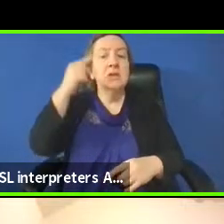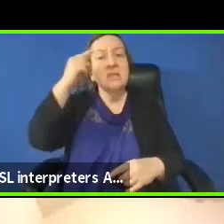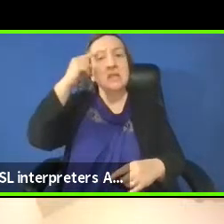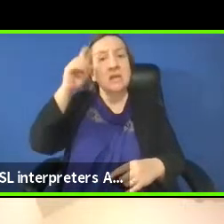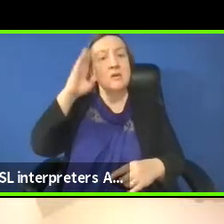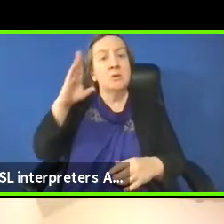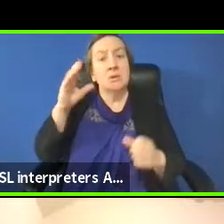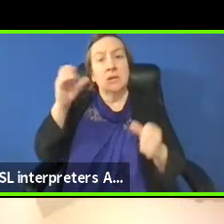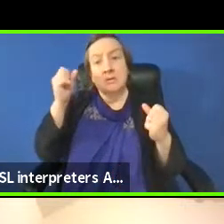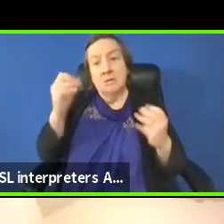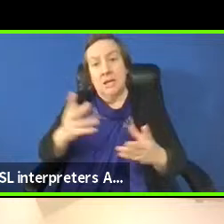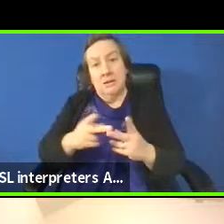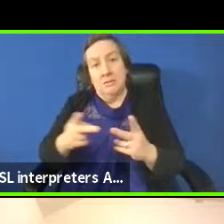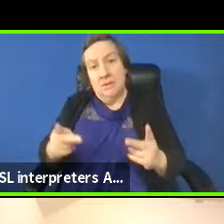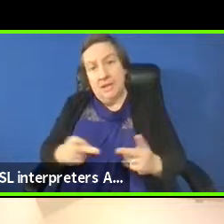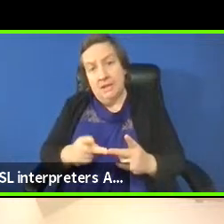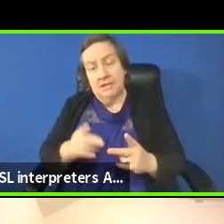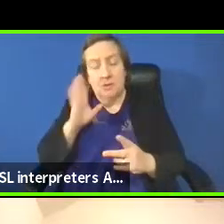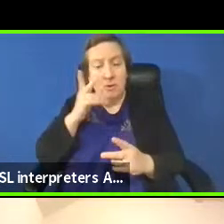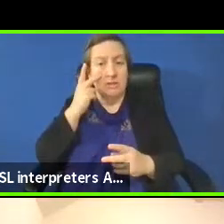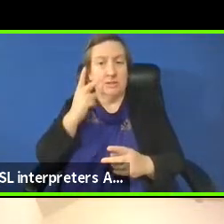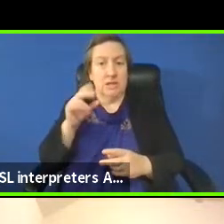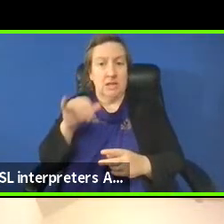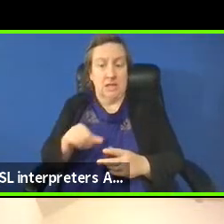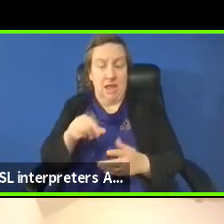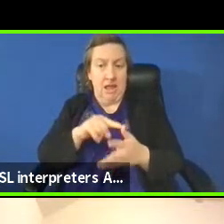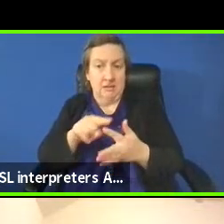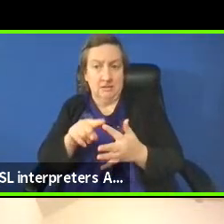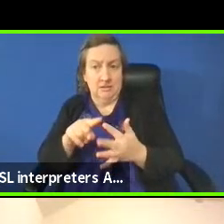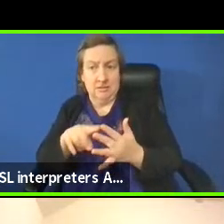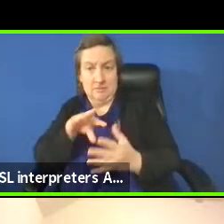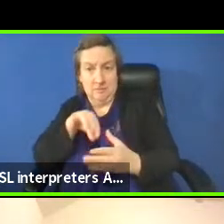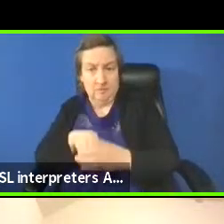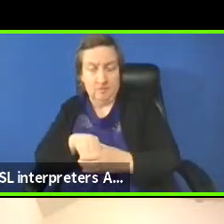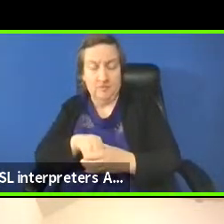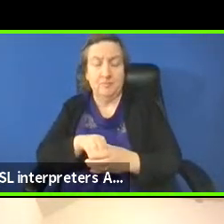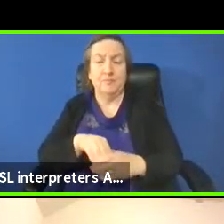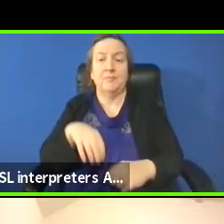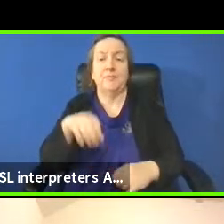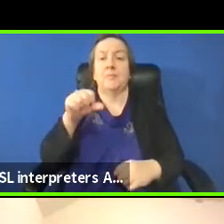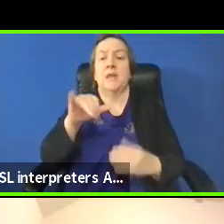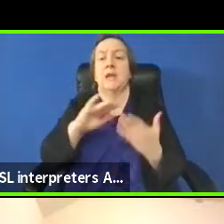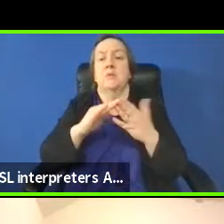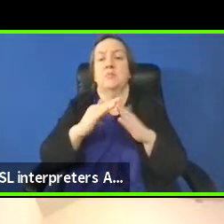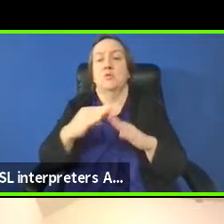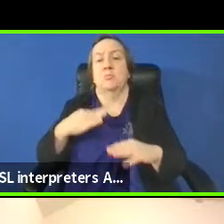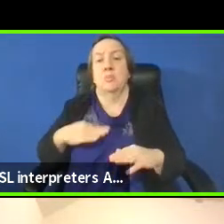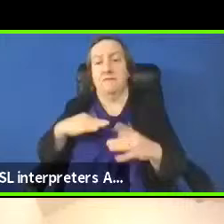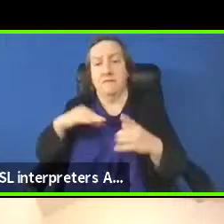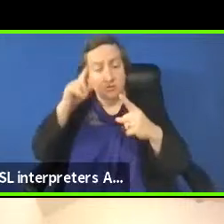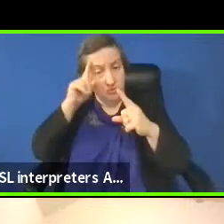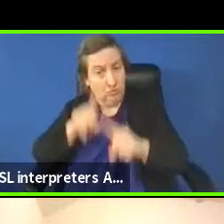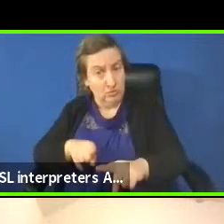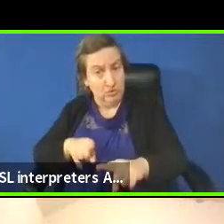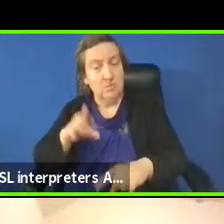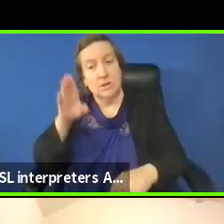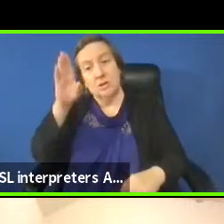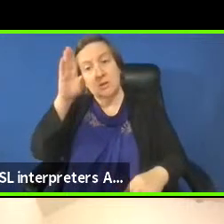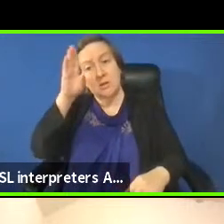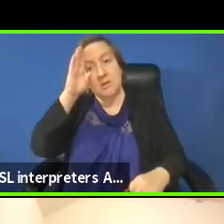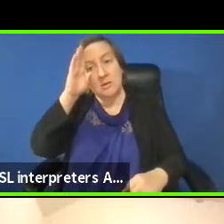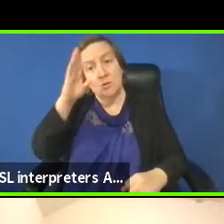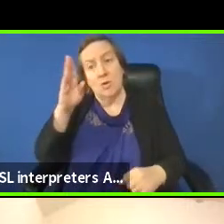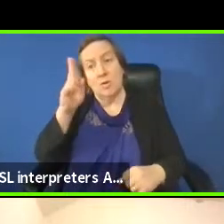be a number of places where it shows up, but yeah, the community benefits agreement will be